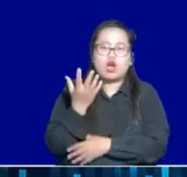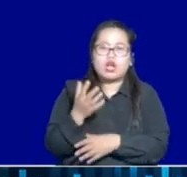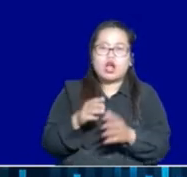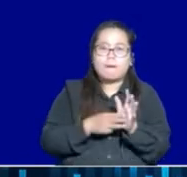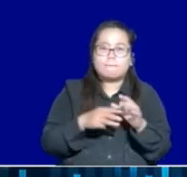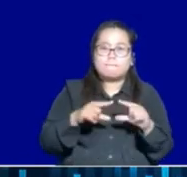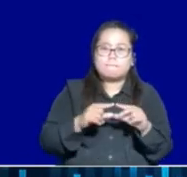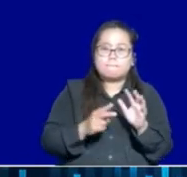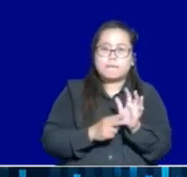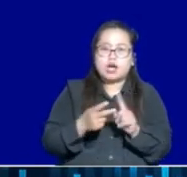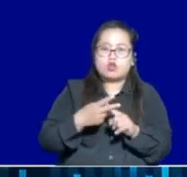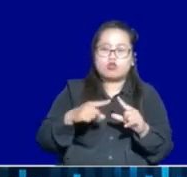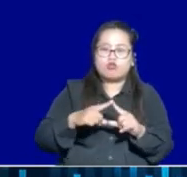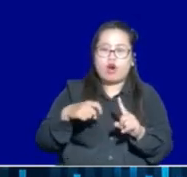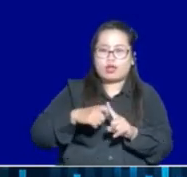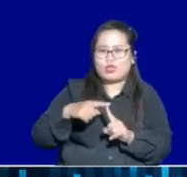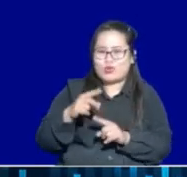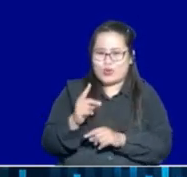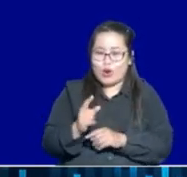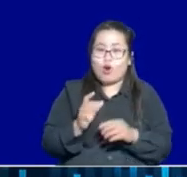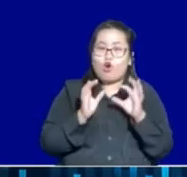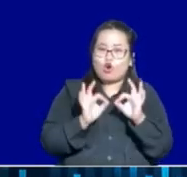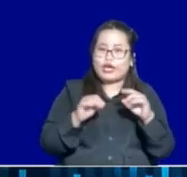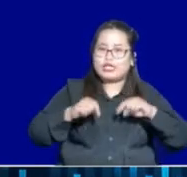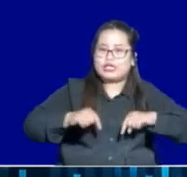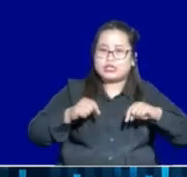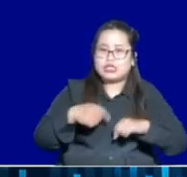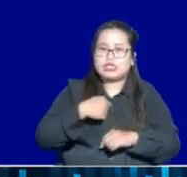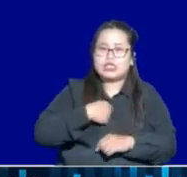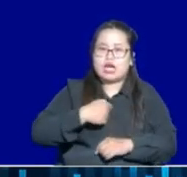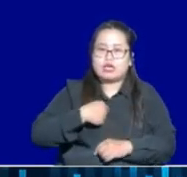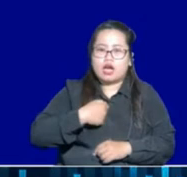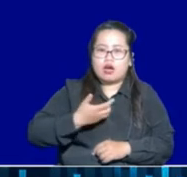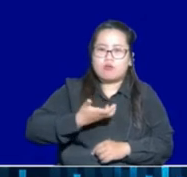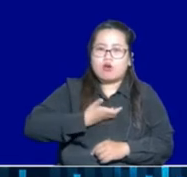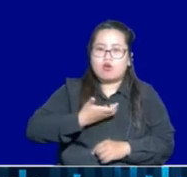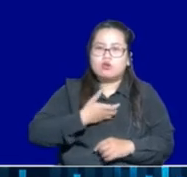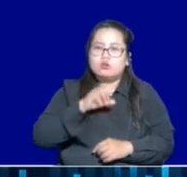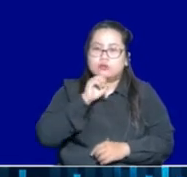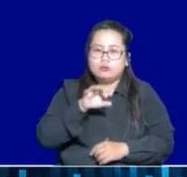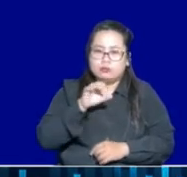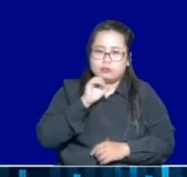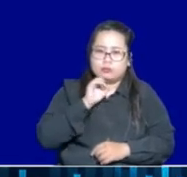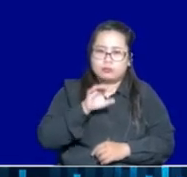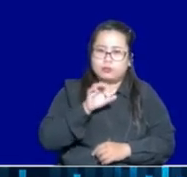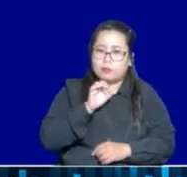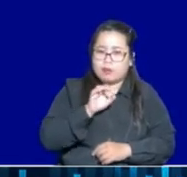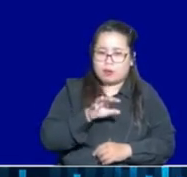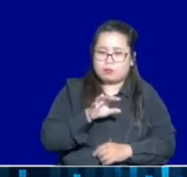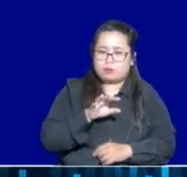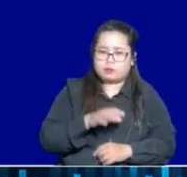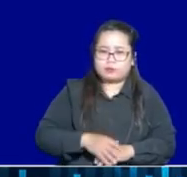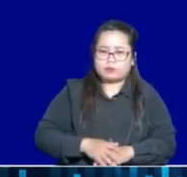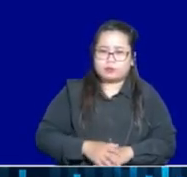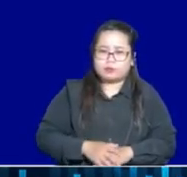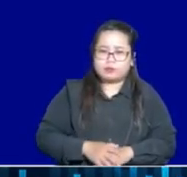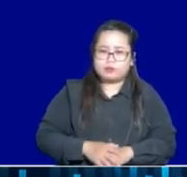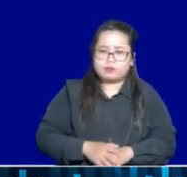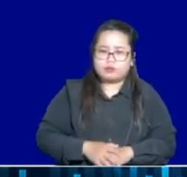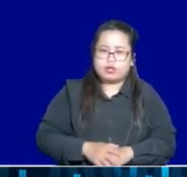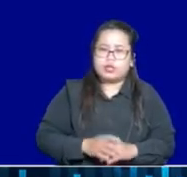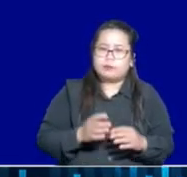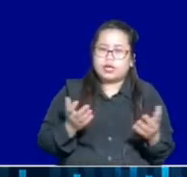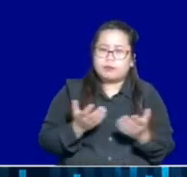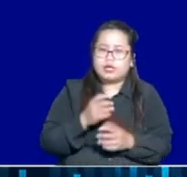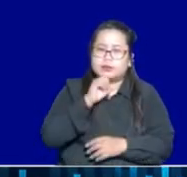here I would like to paraphrase John F. Kennedy, who said, ask not what your country can do for you, ask what